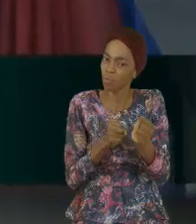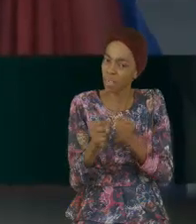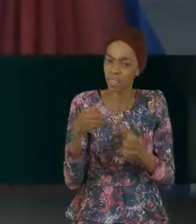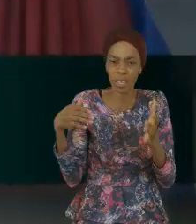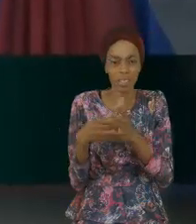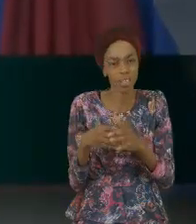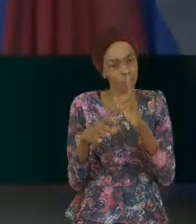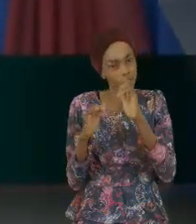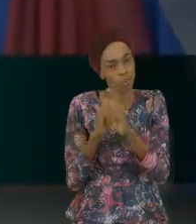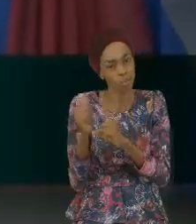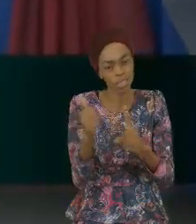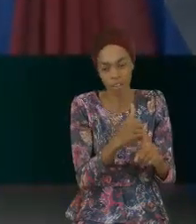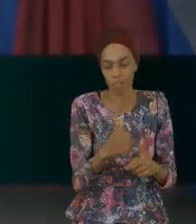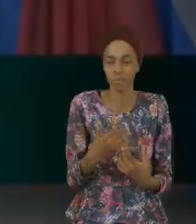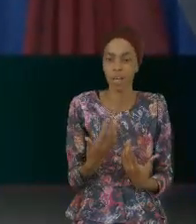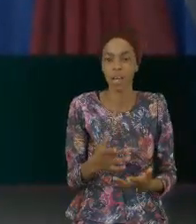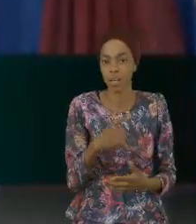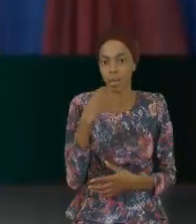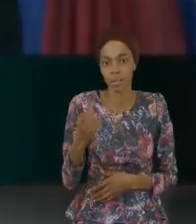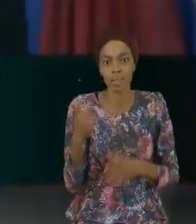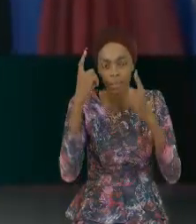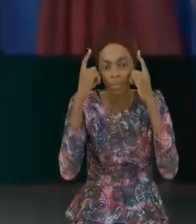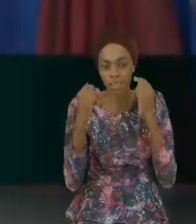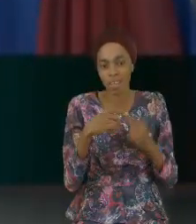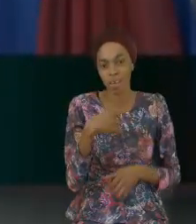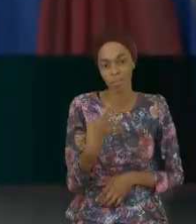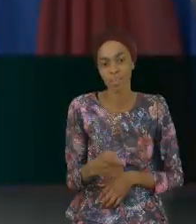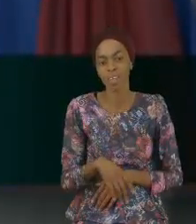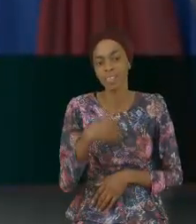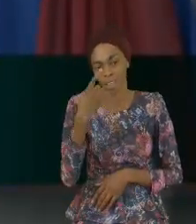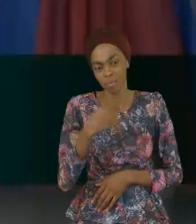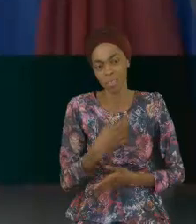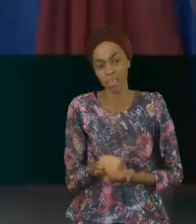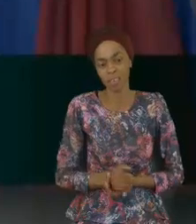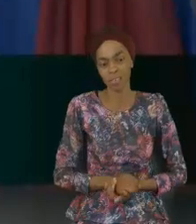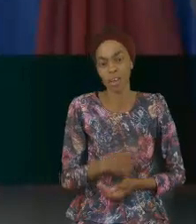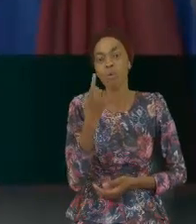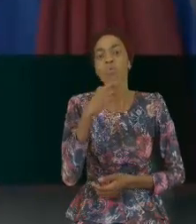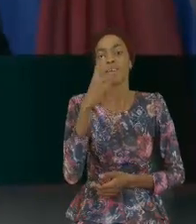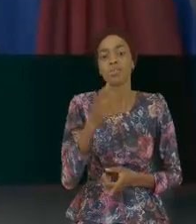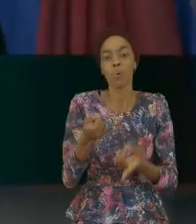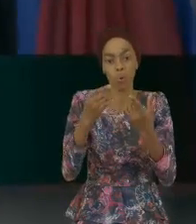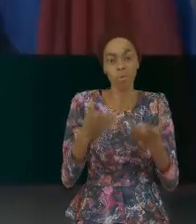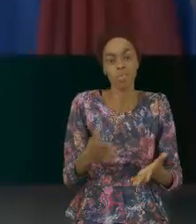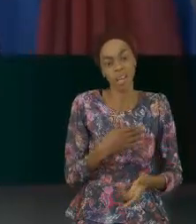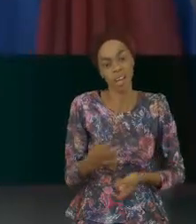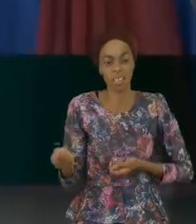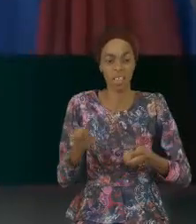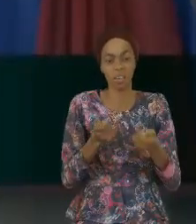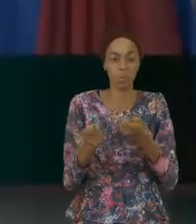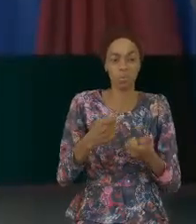said, I hear you. Tell me, by the way, what's your identity? Who are you to come over here and rule over me and